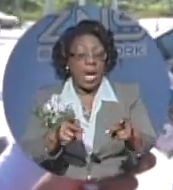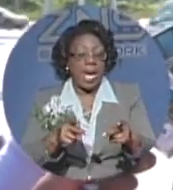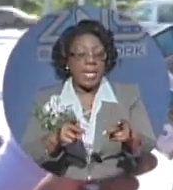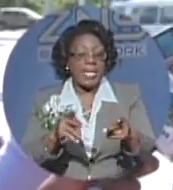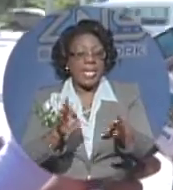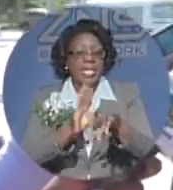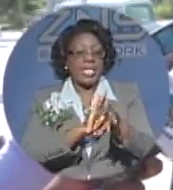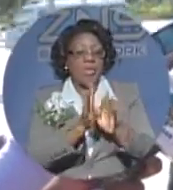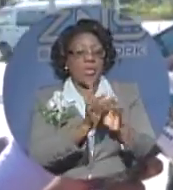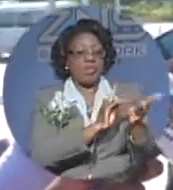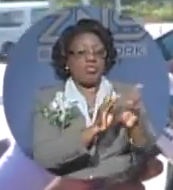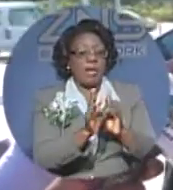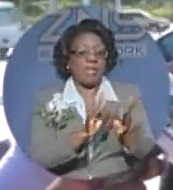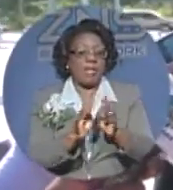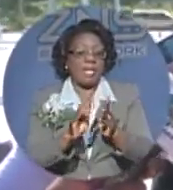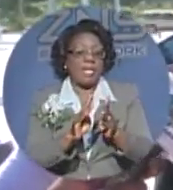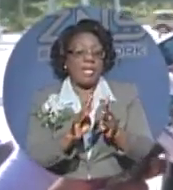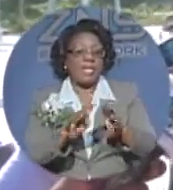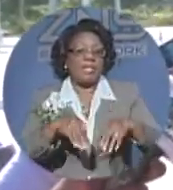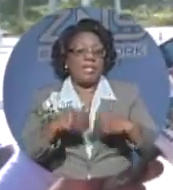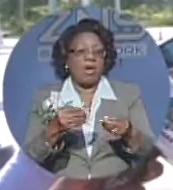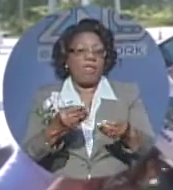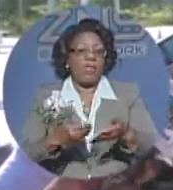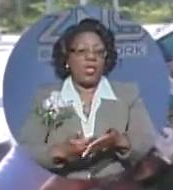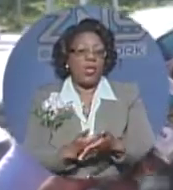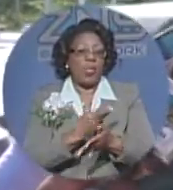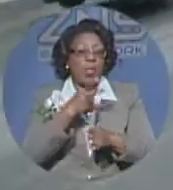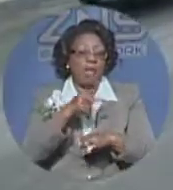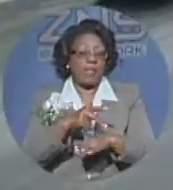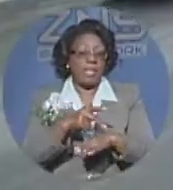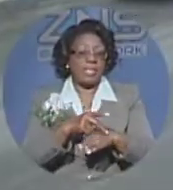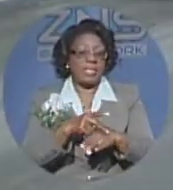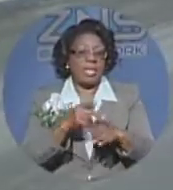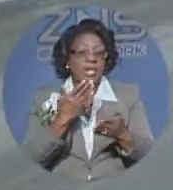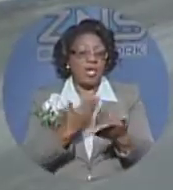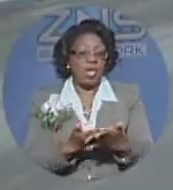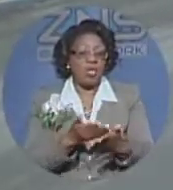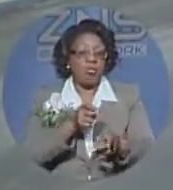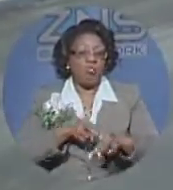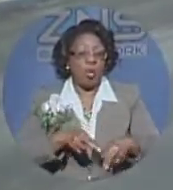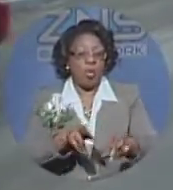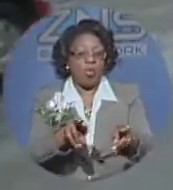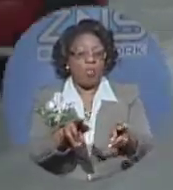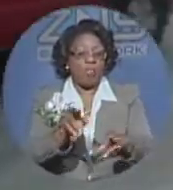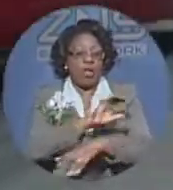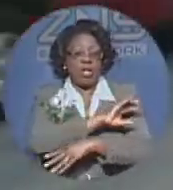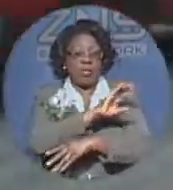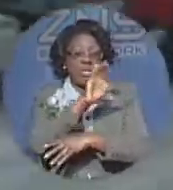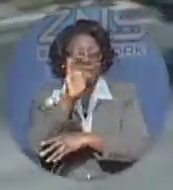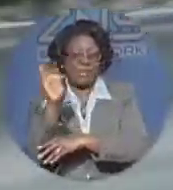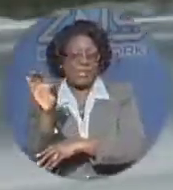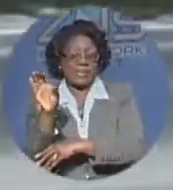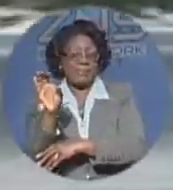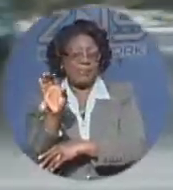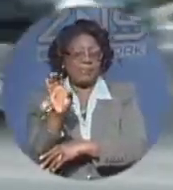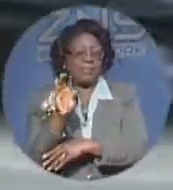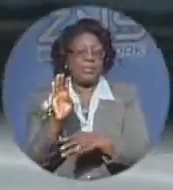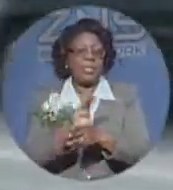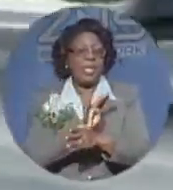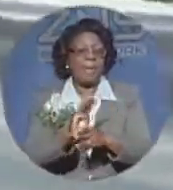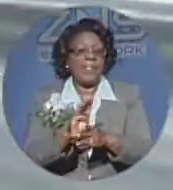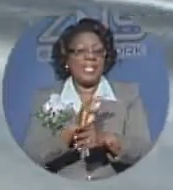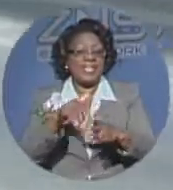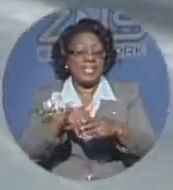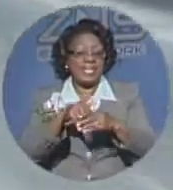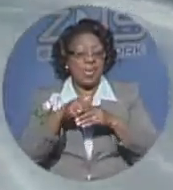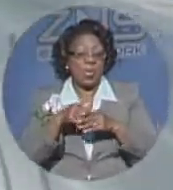New Providence with drivable roads for the Yuletide season. Even with these major accomplishments, business owners like Eva